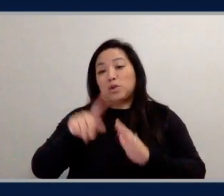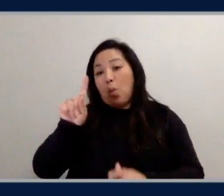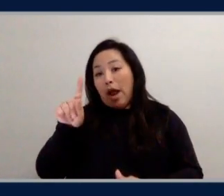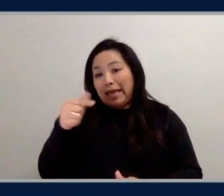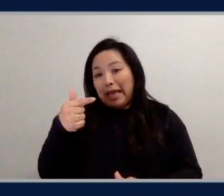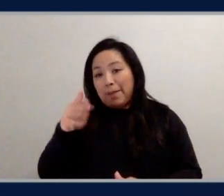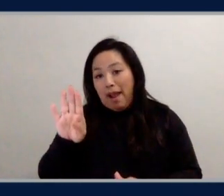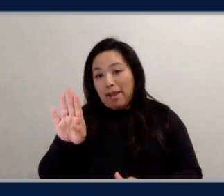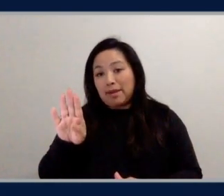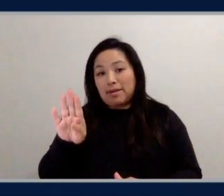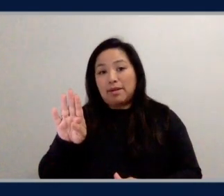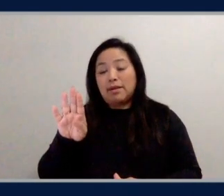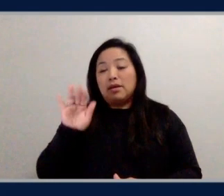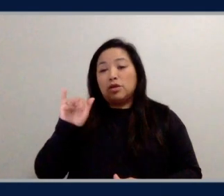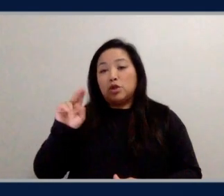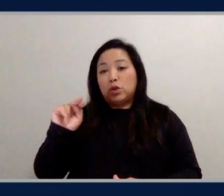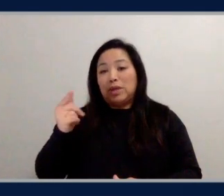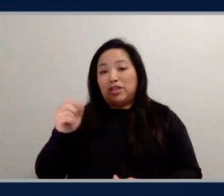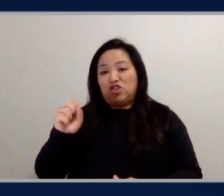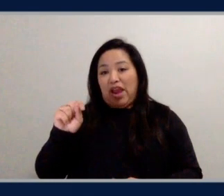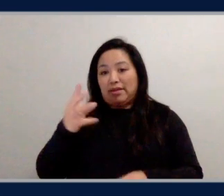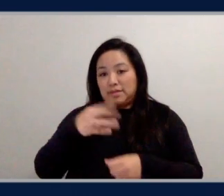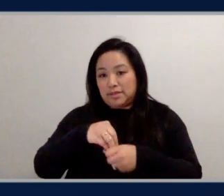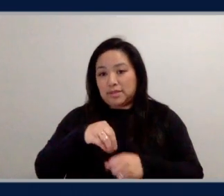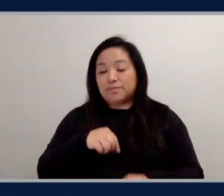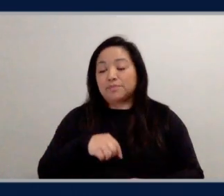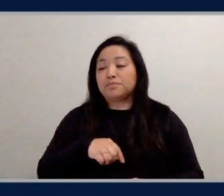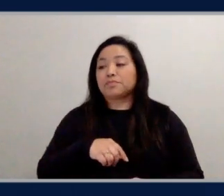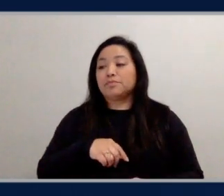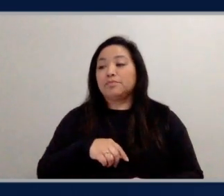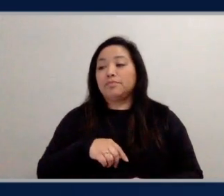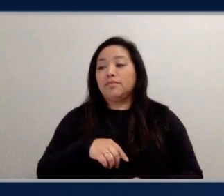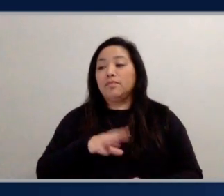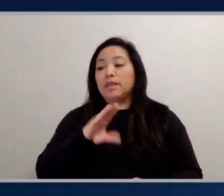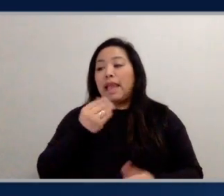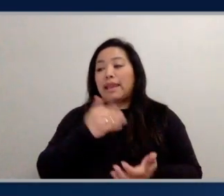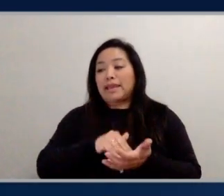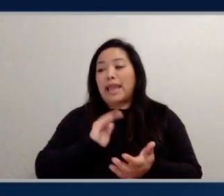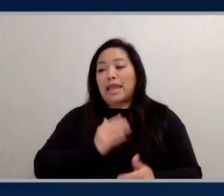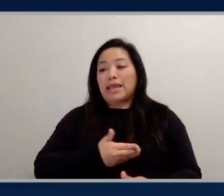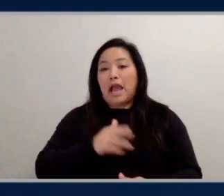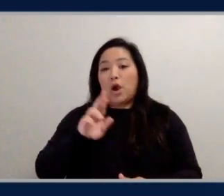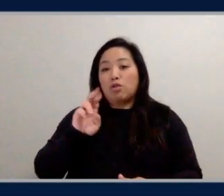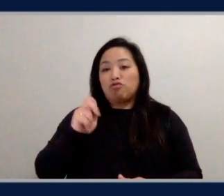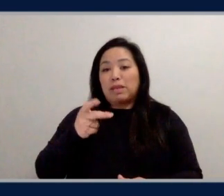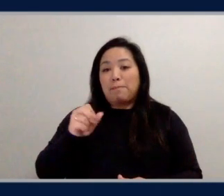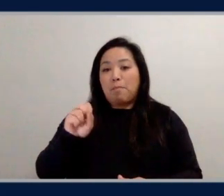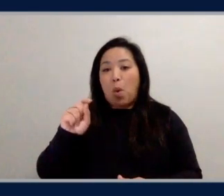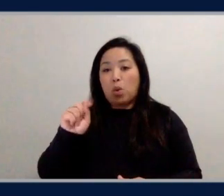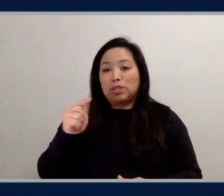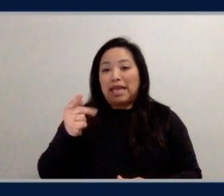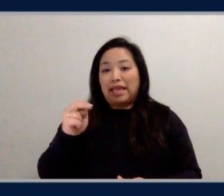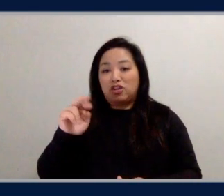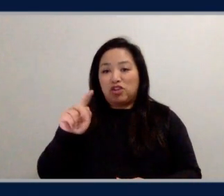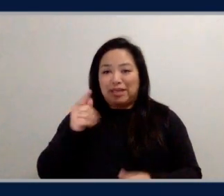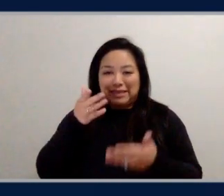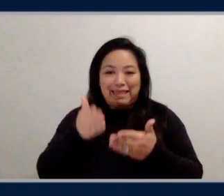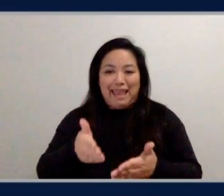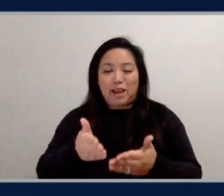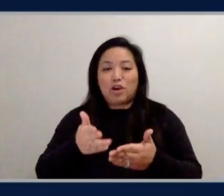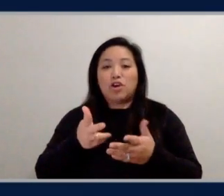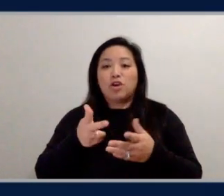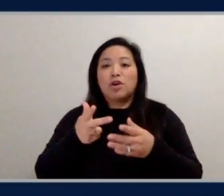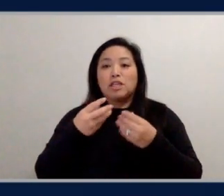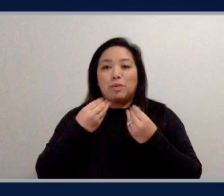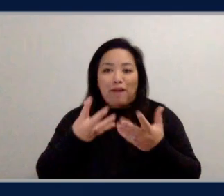can ingest in there. And again, our repost agent is on top of things in terms of providing the answer there. And then